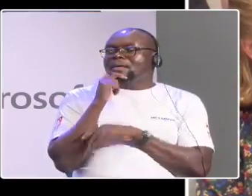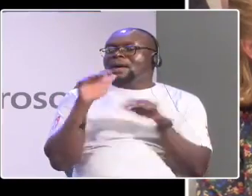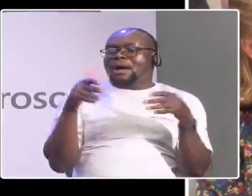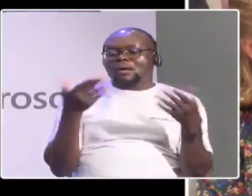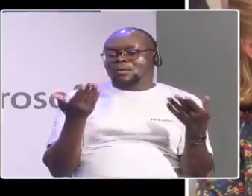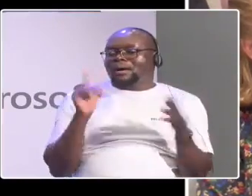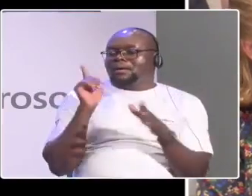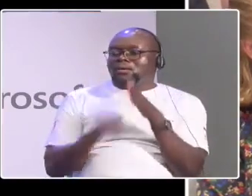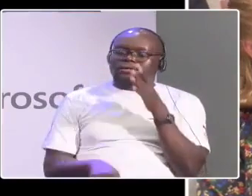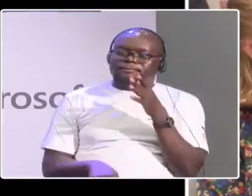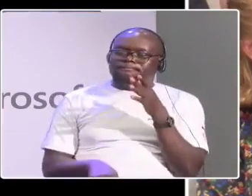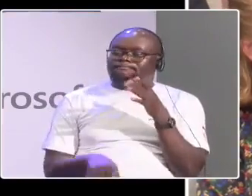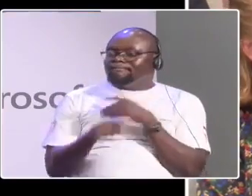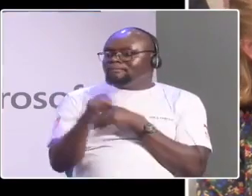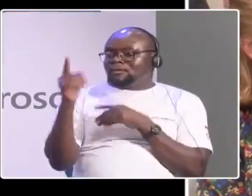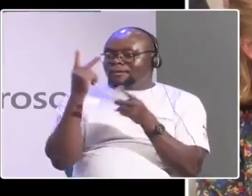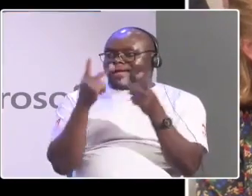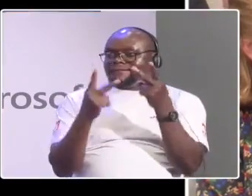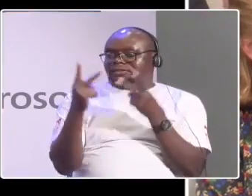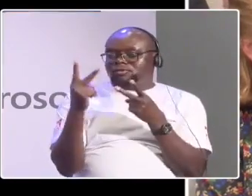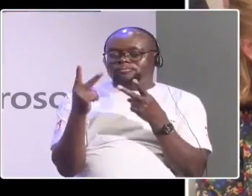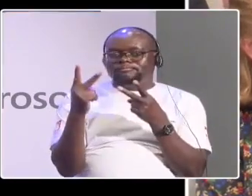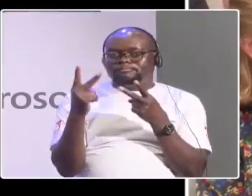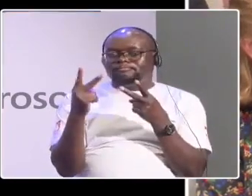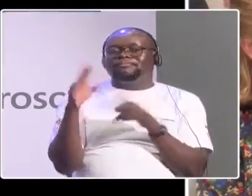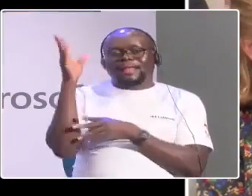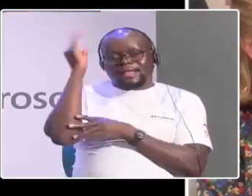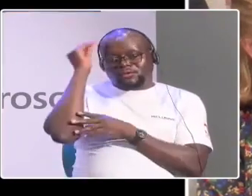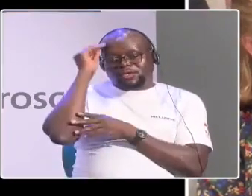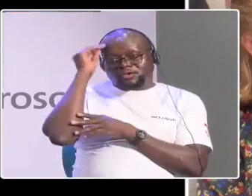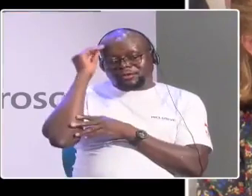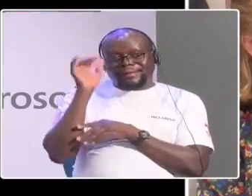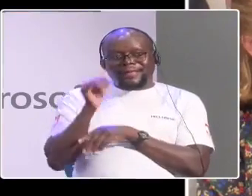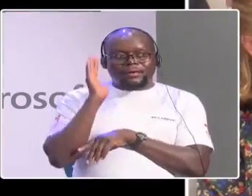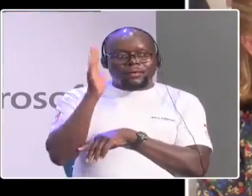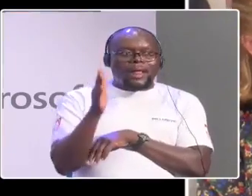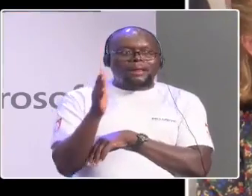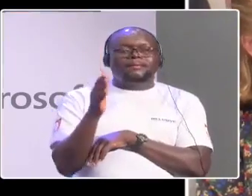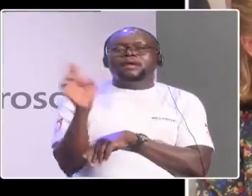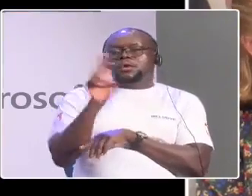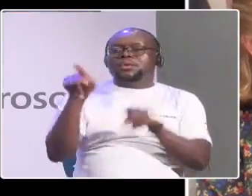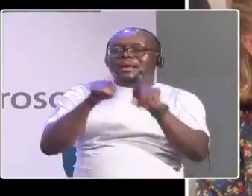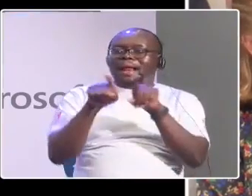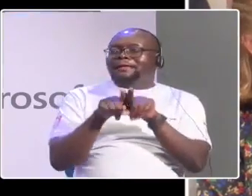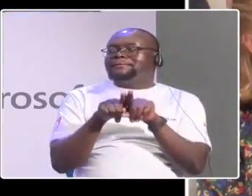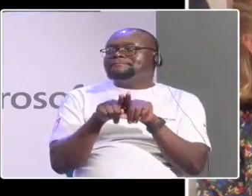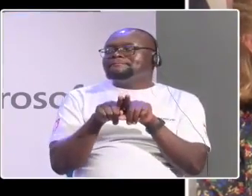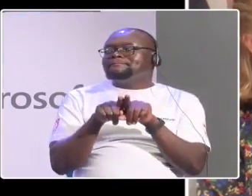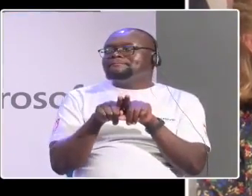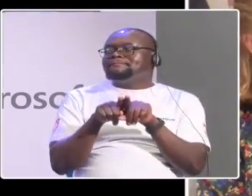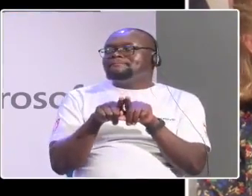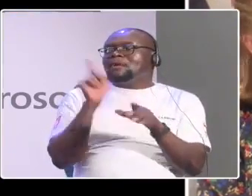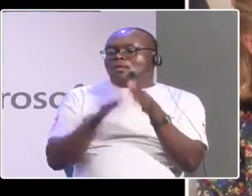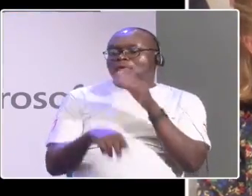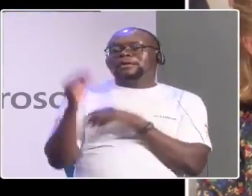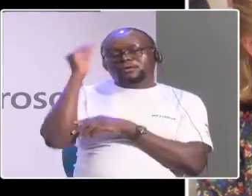how do you envision education that will look like, what